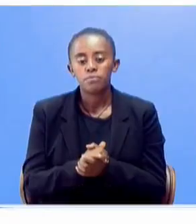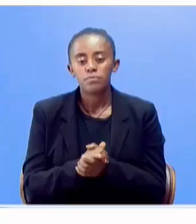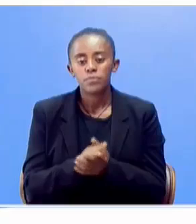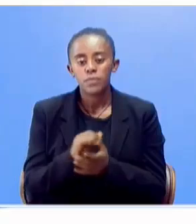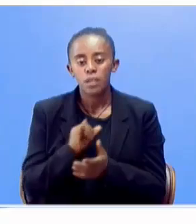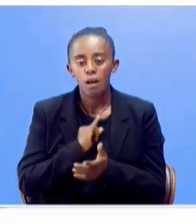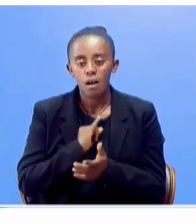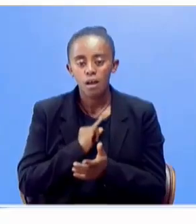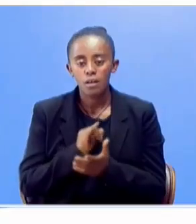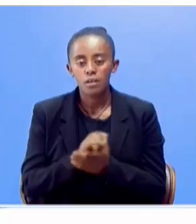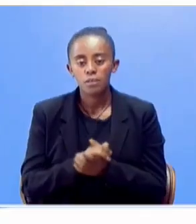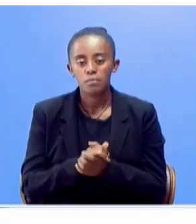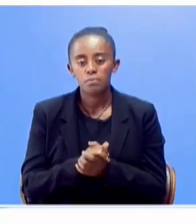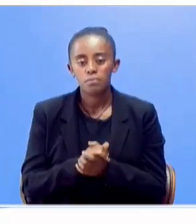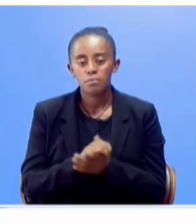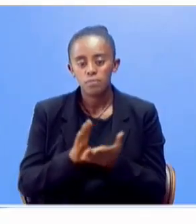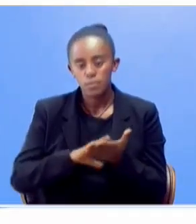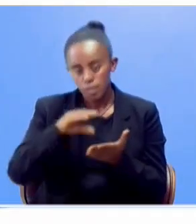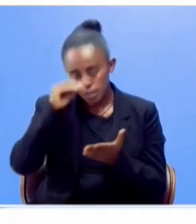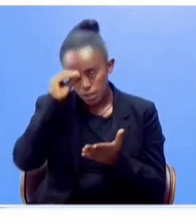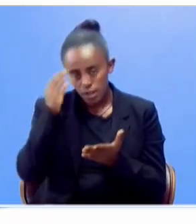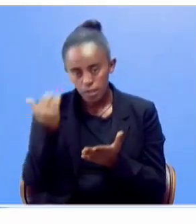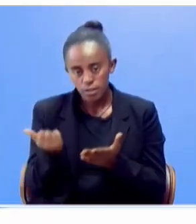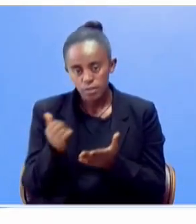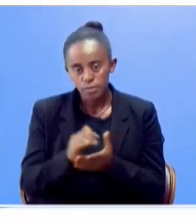I learned.